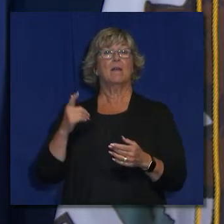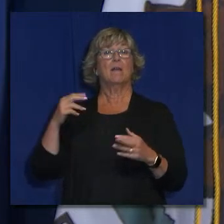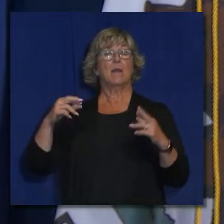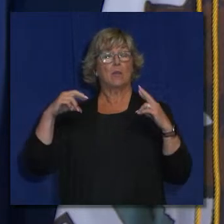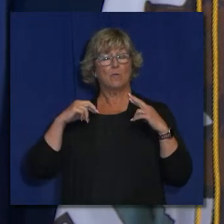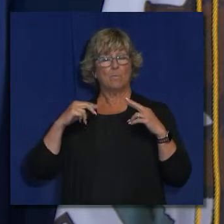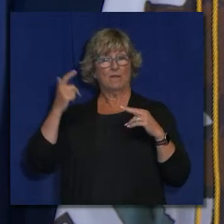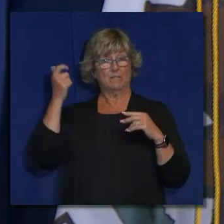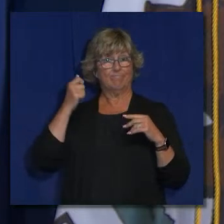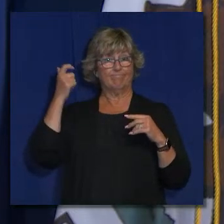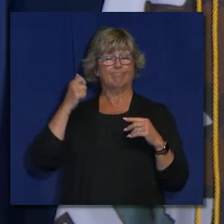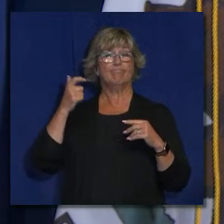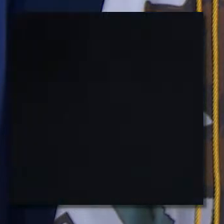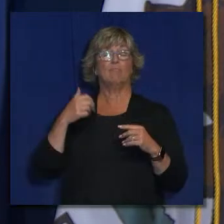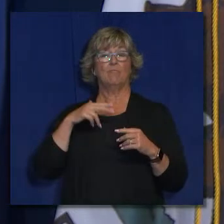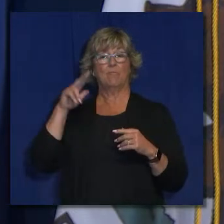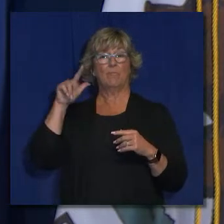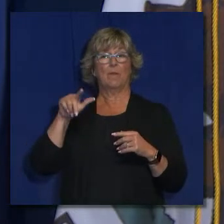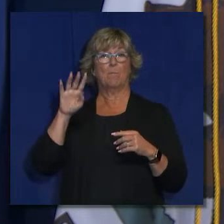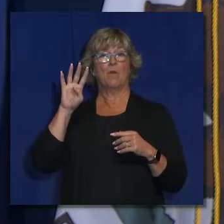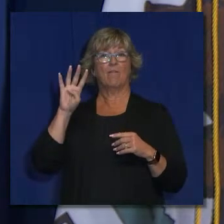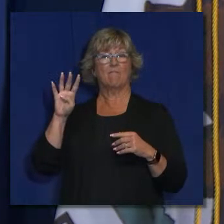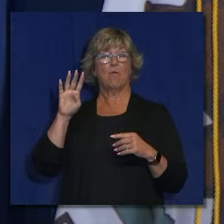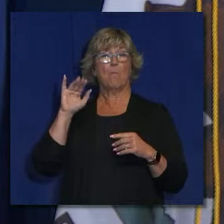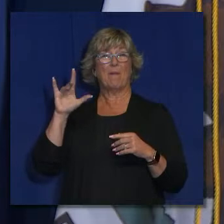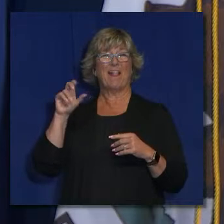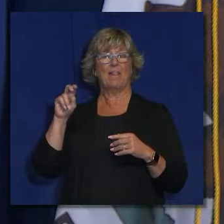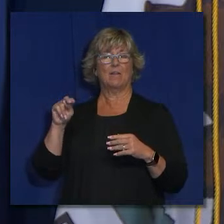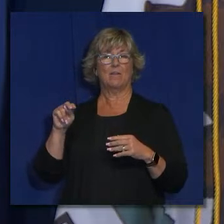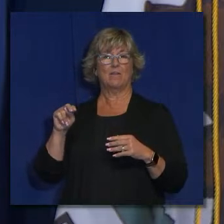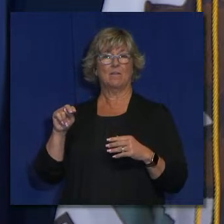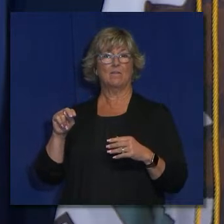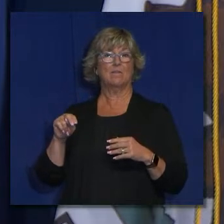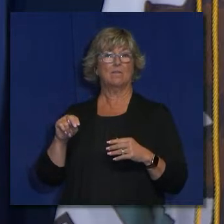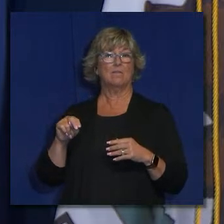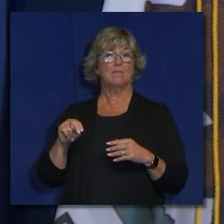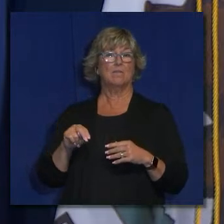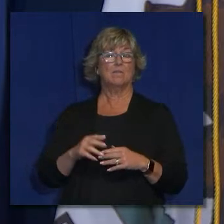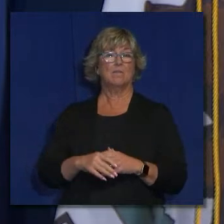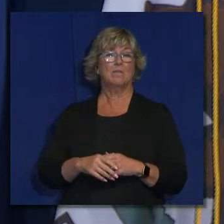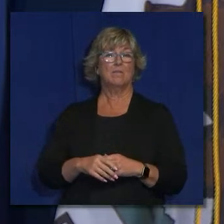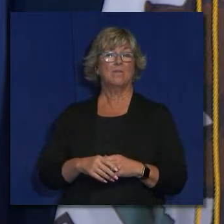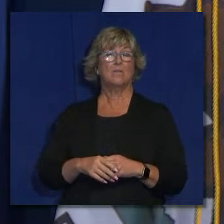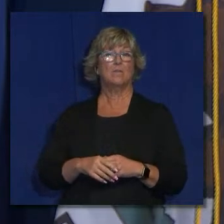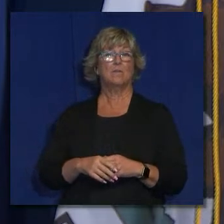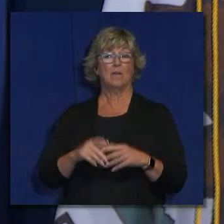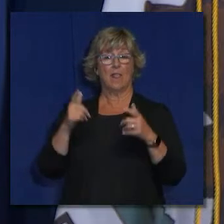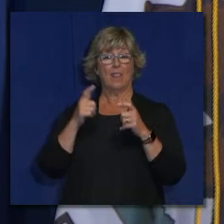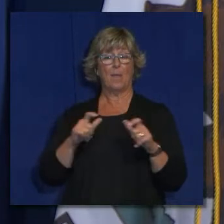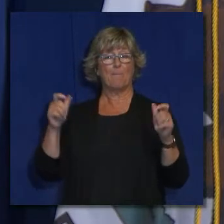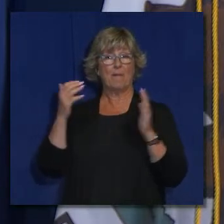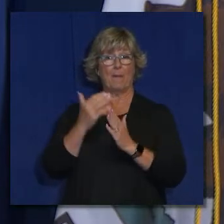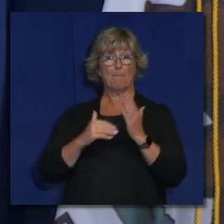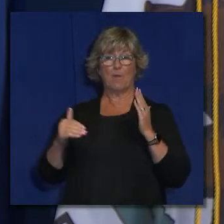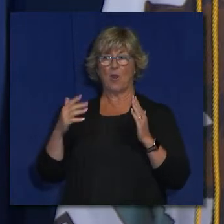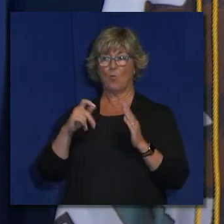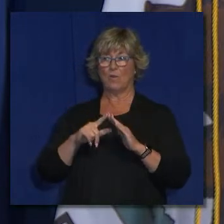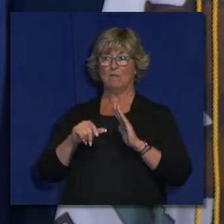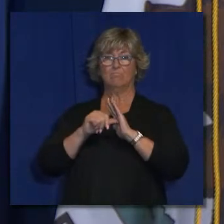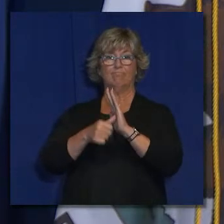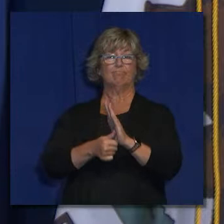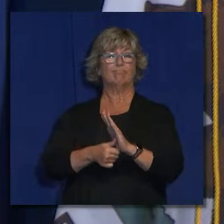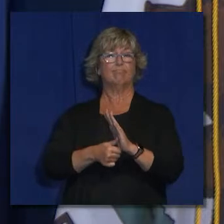2 debt payment. We've got $3.4 billion in the budget this year. And then the big piece that I want to